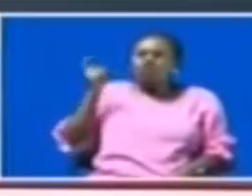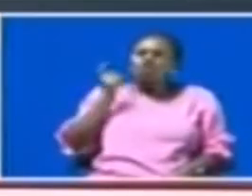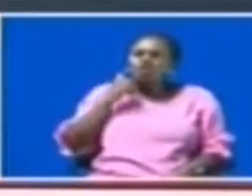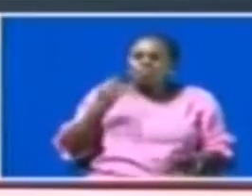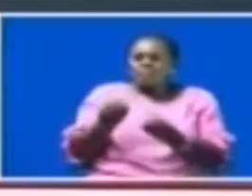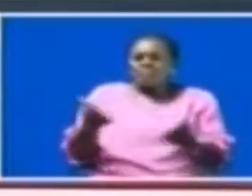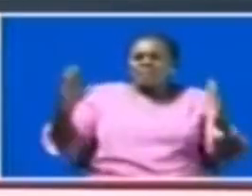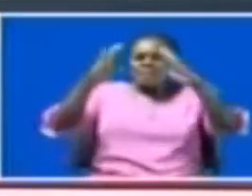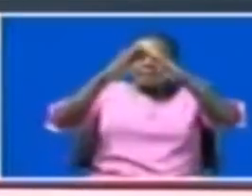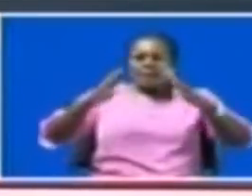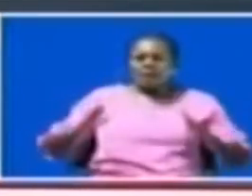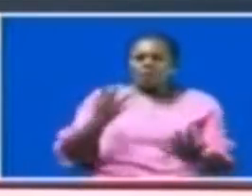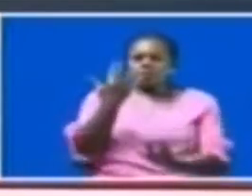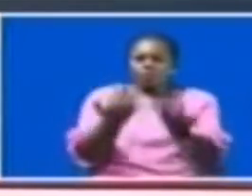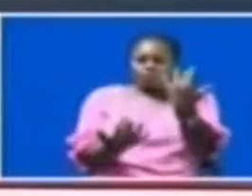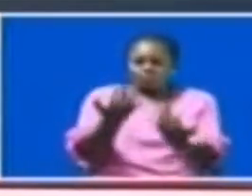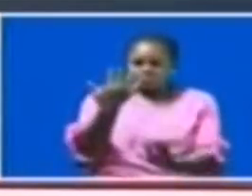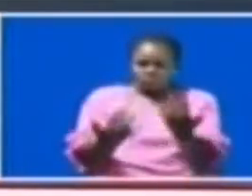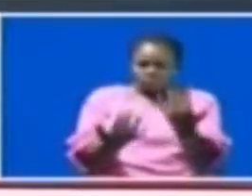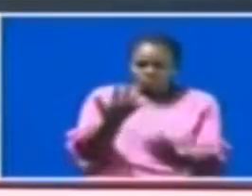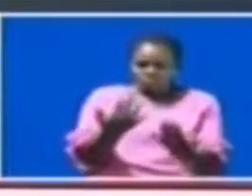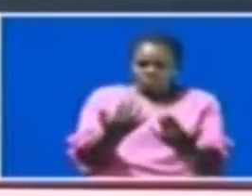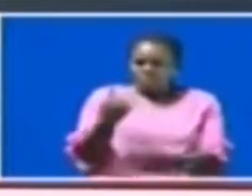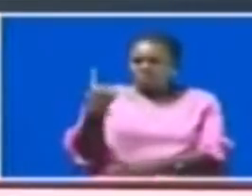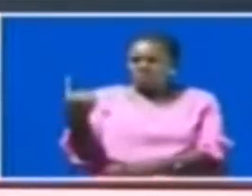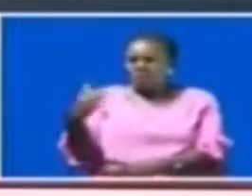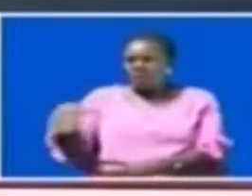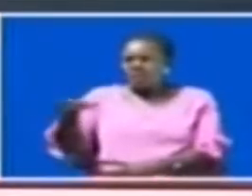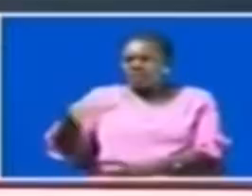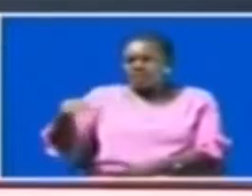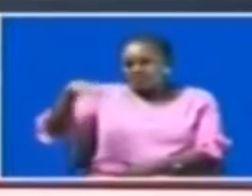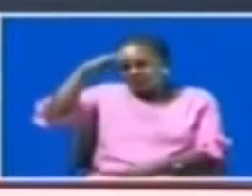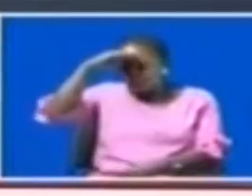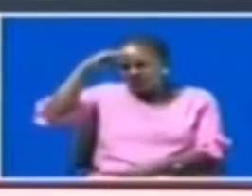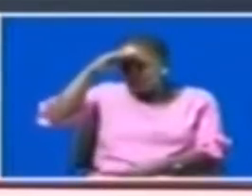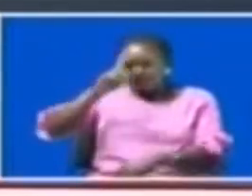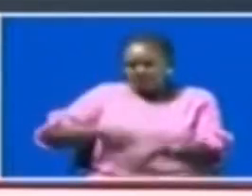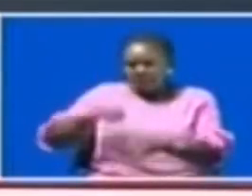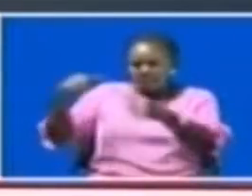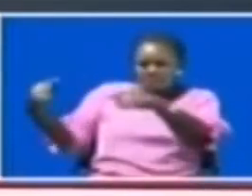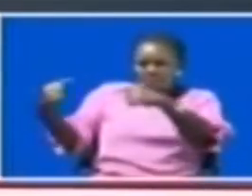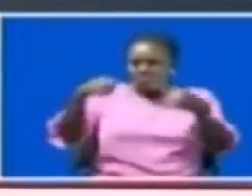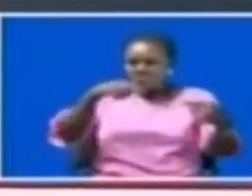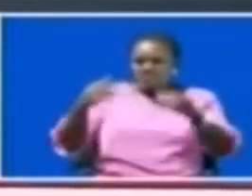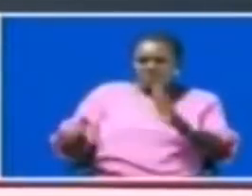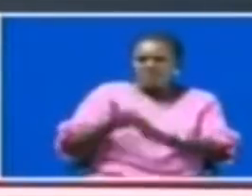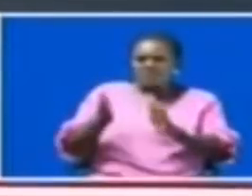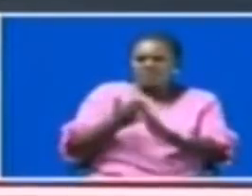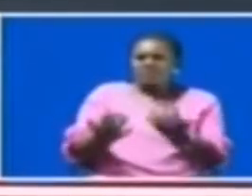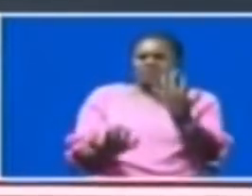were reduced to ashes after a fire erupted in one of the brewing dens during the running battles and quickly